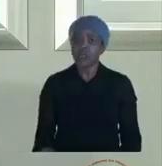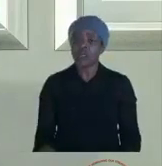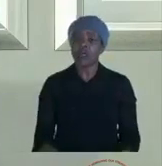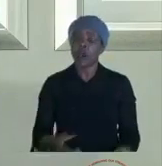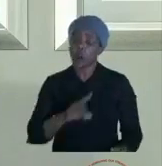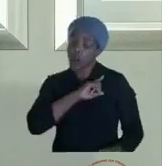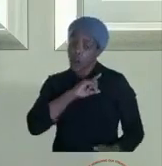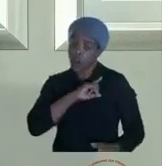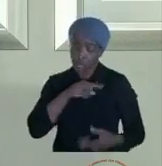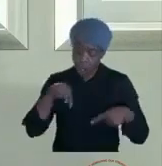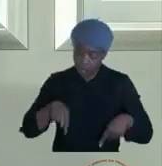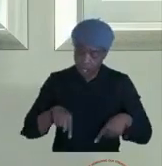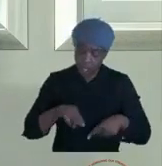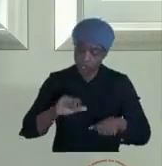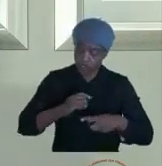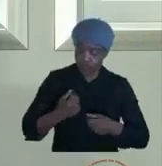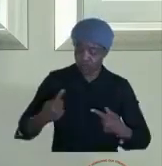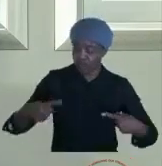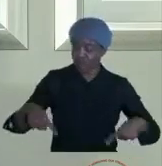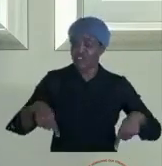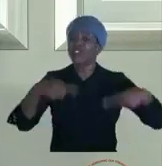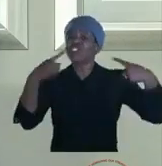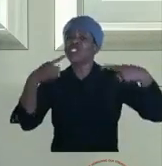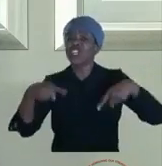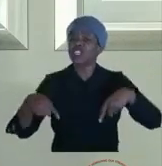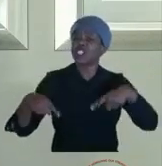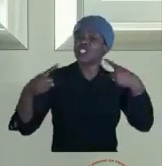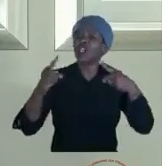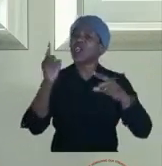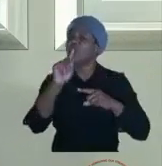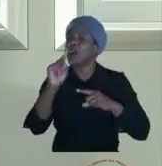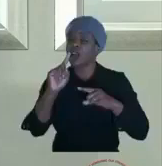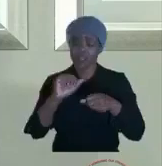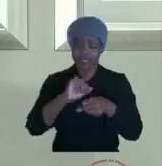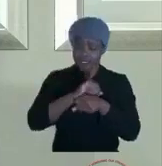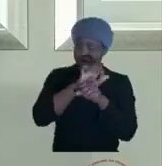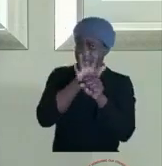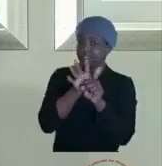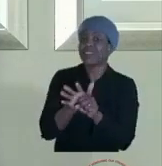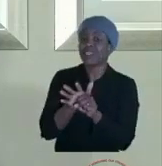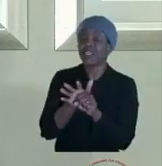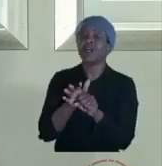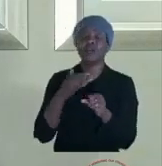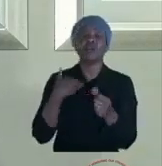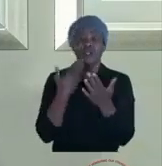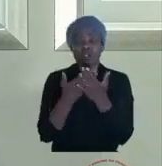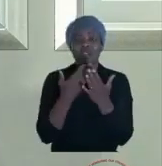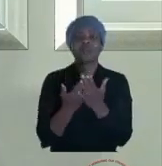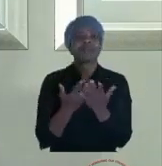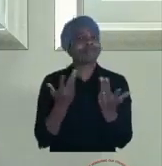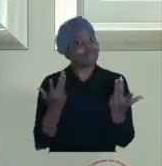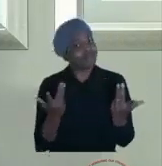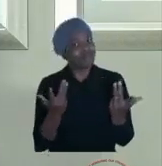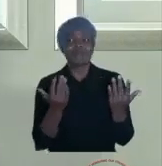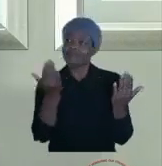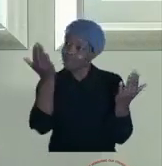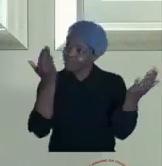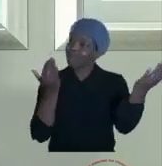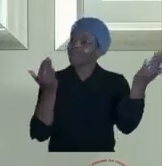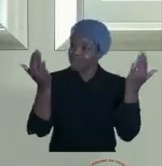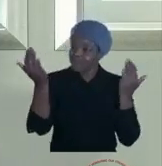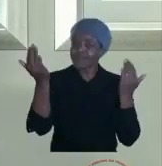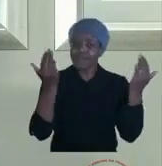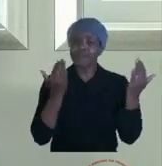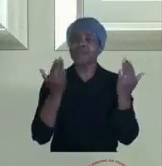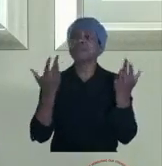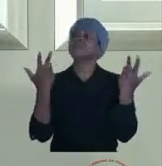COVID-19 pandemic challenges heritage institutions in particular. We want to call upon young people to give us ideas.